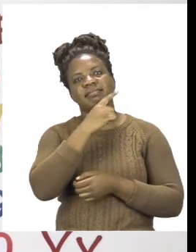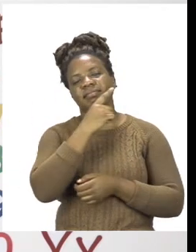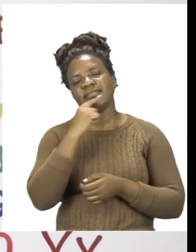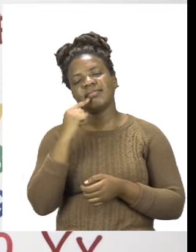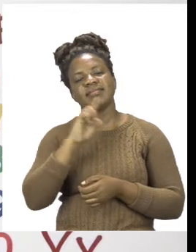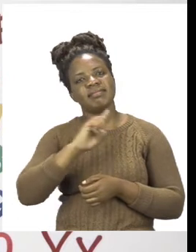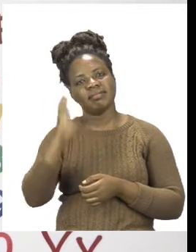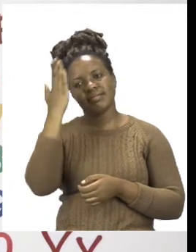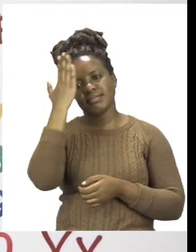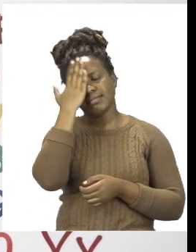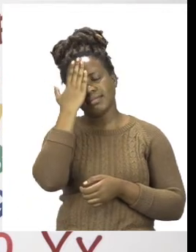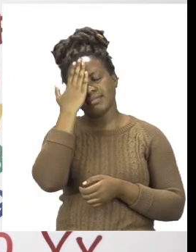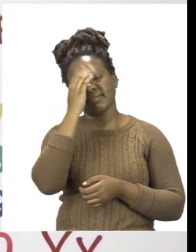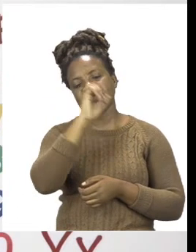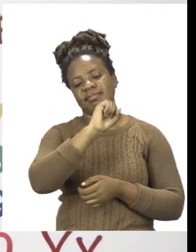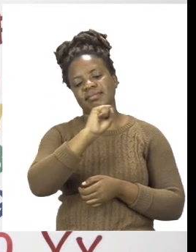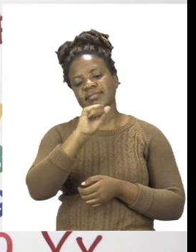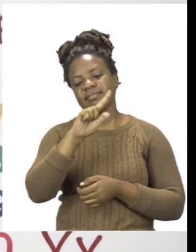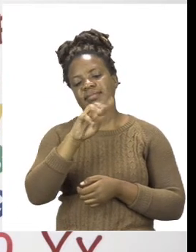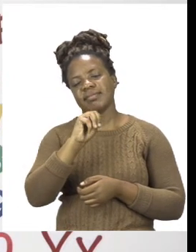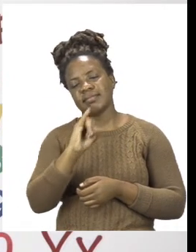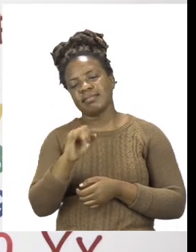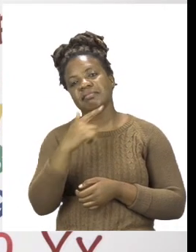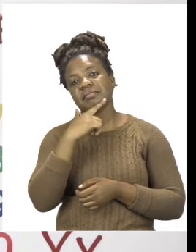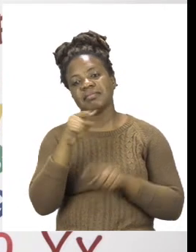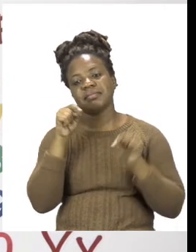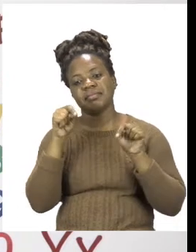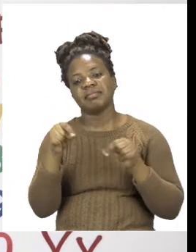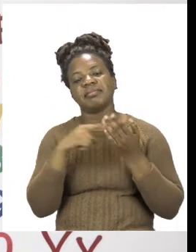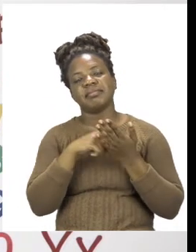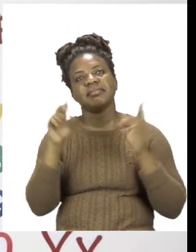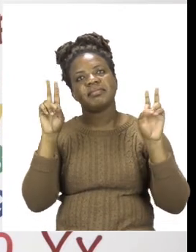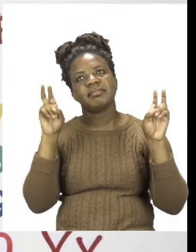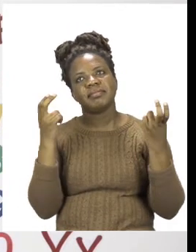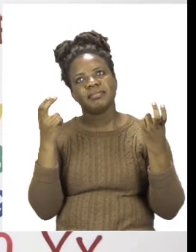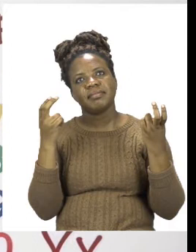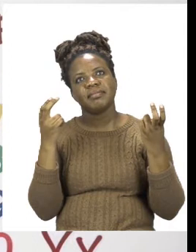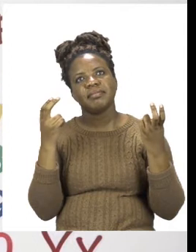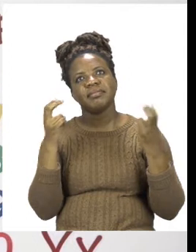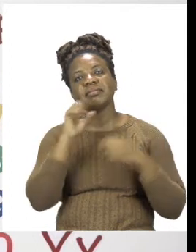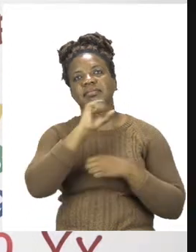thank you so much for joining me today. Our theme this week is